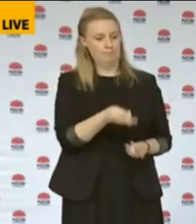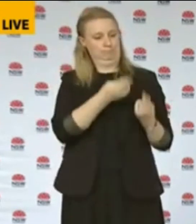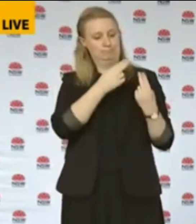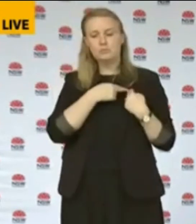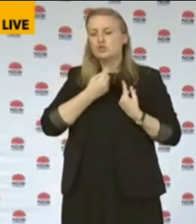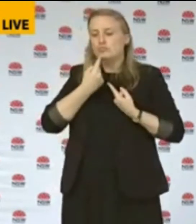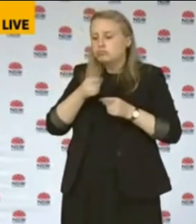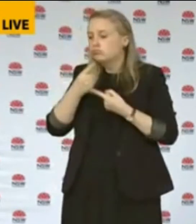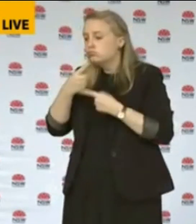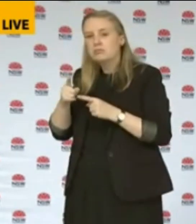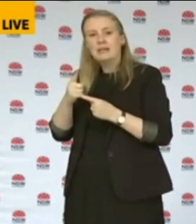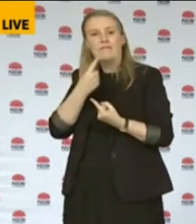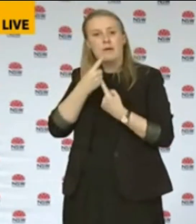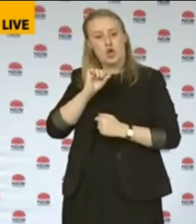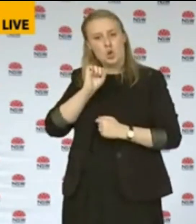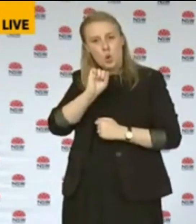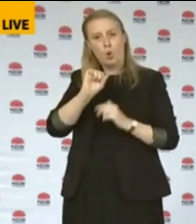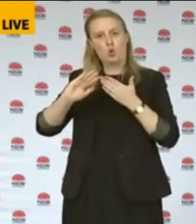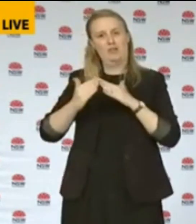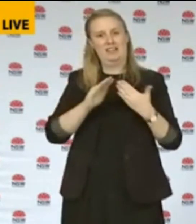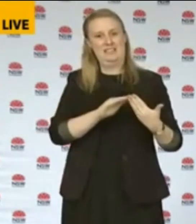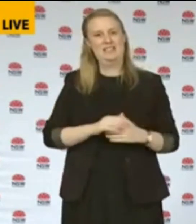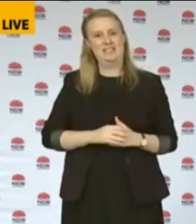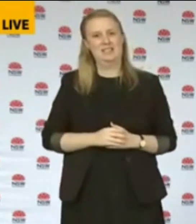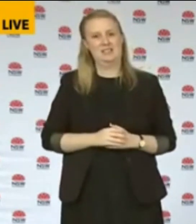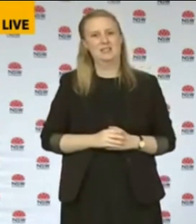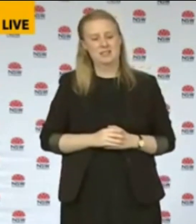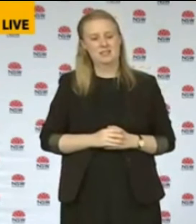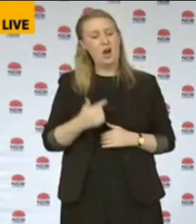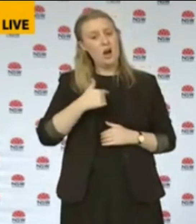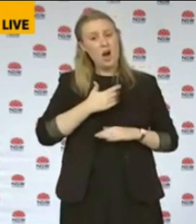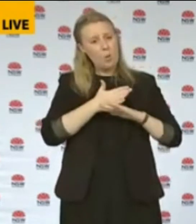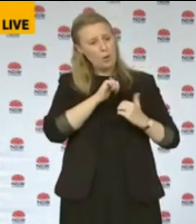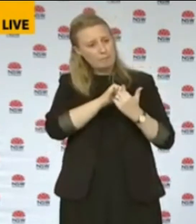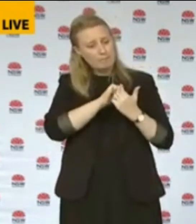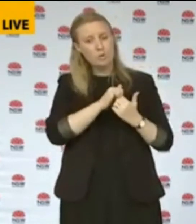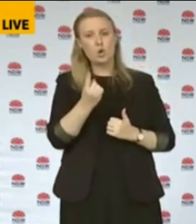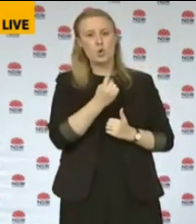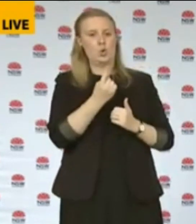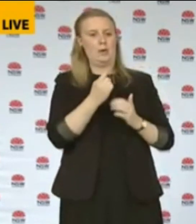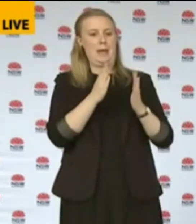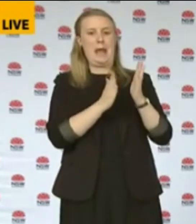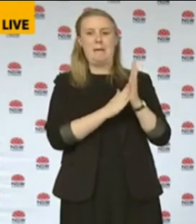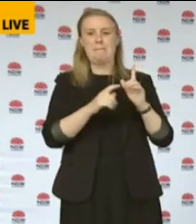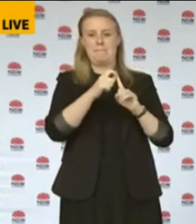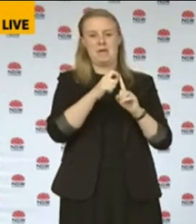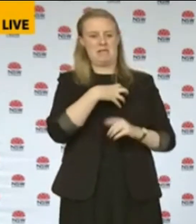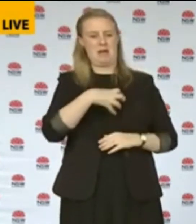hearing messages through them as well, because we know they listen to them. And I've been working extensively with the local Labor member, but